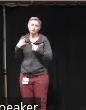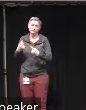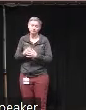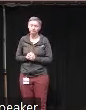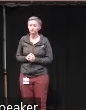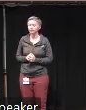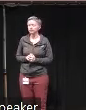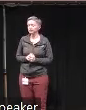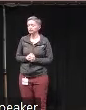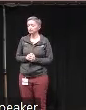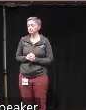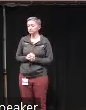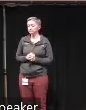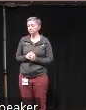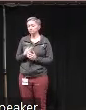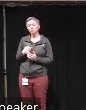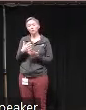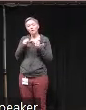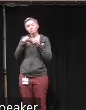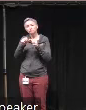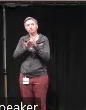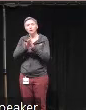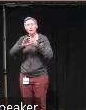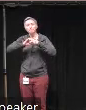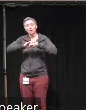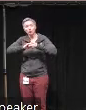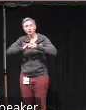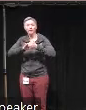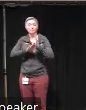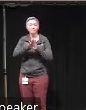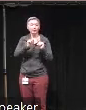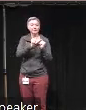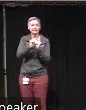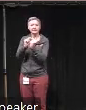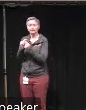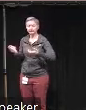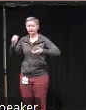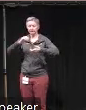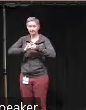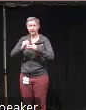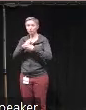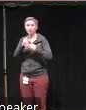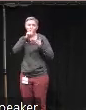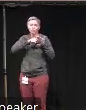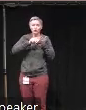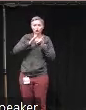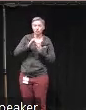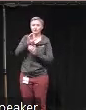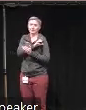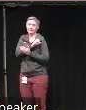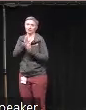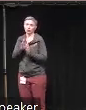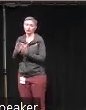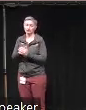And we want to continue to develop partnership and team building between researchers and clinicians.